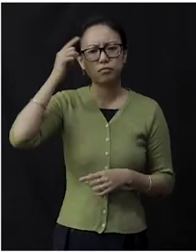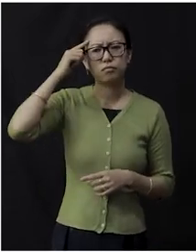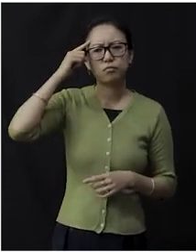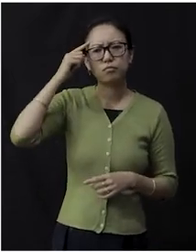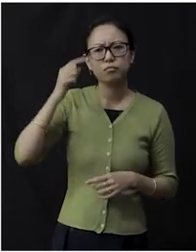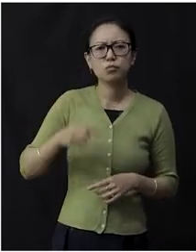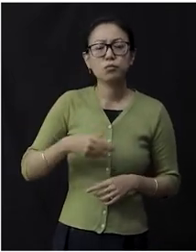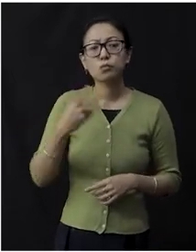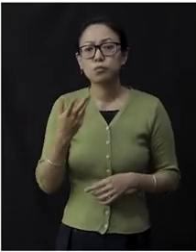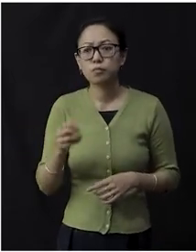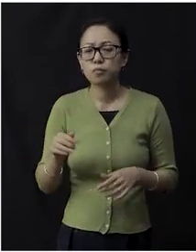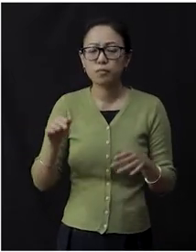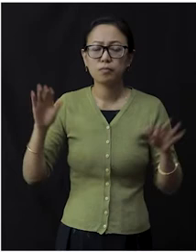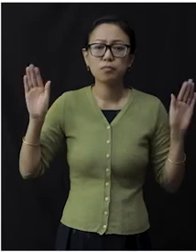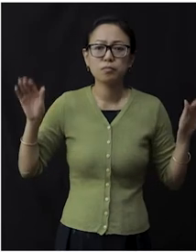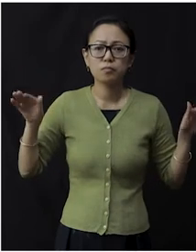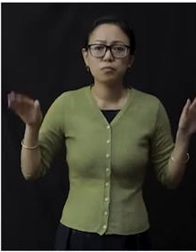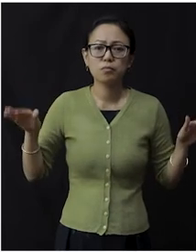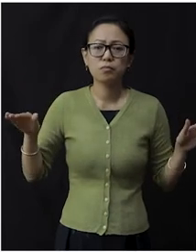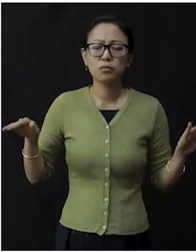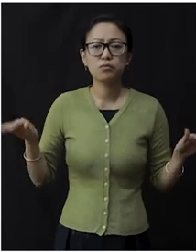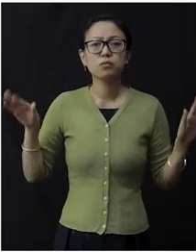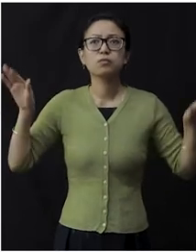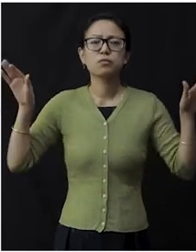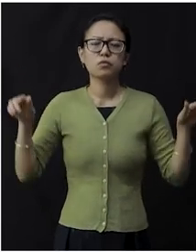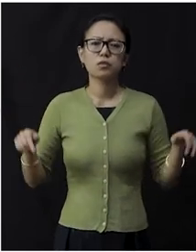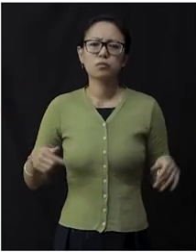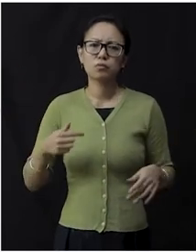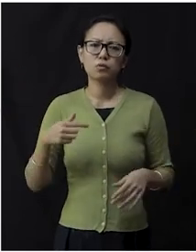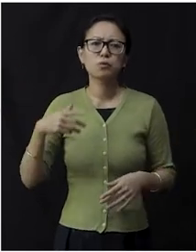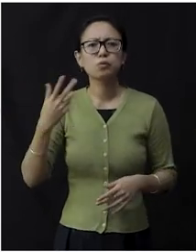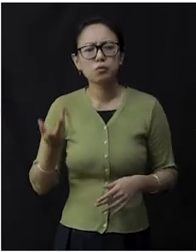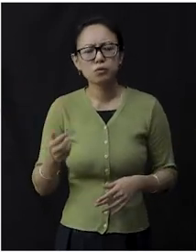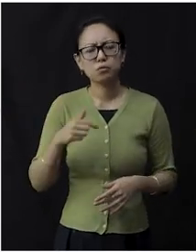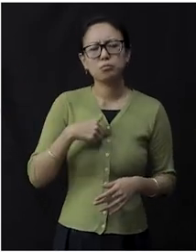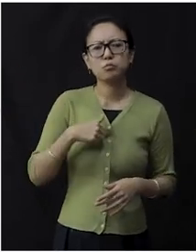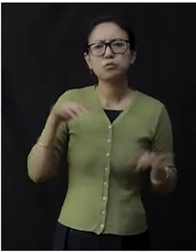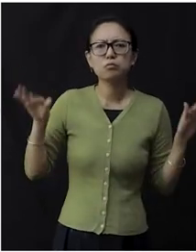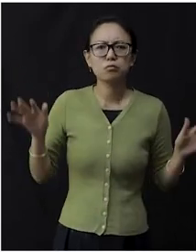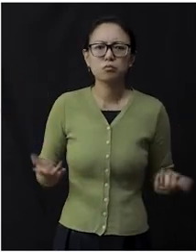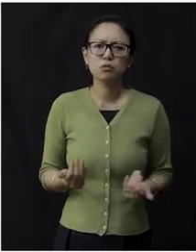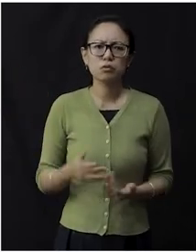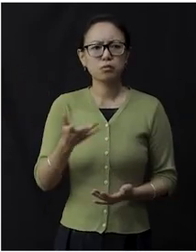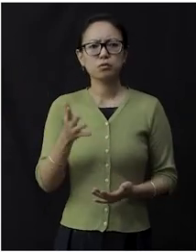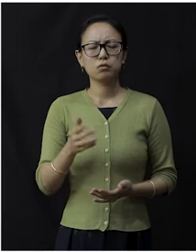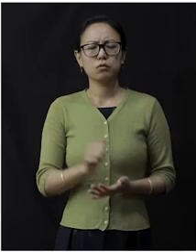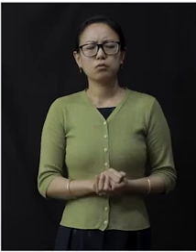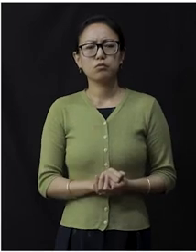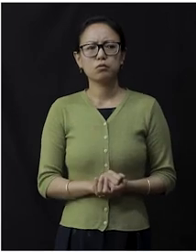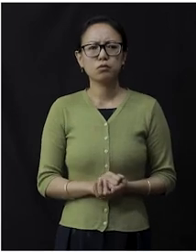fly? I used to love mermaids also, and I used to think that, are mermaids real or it's just an